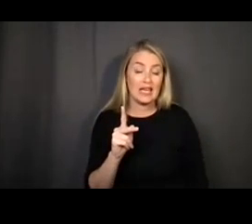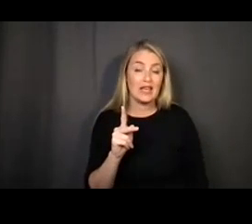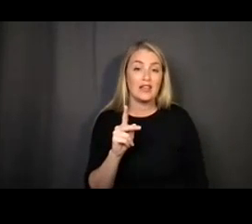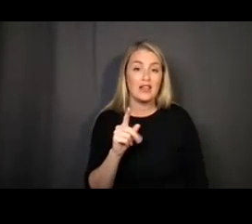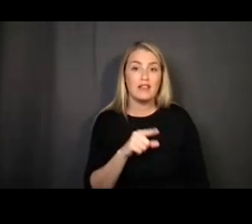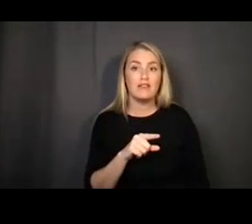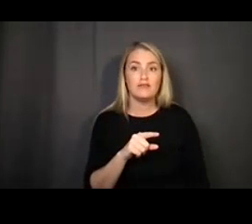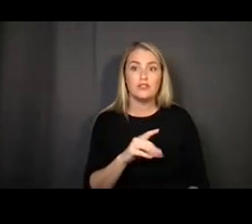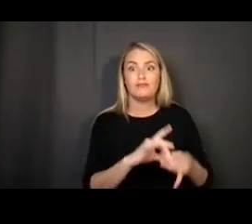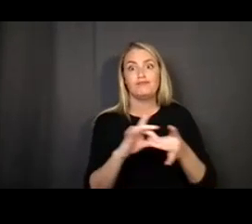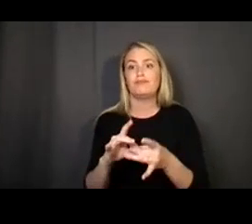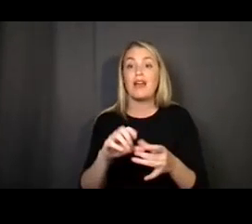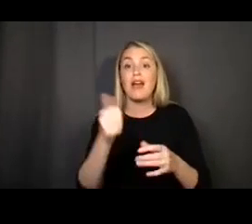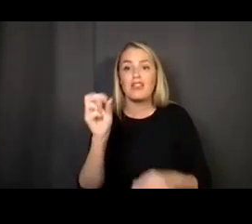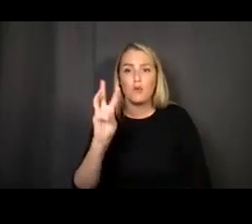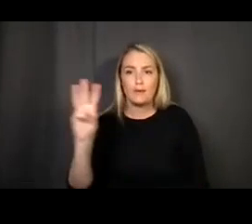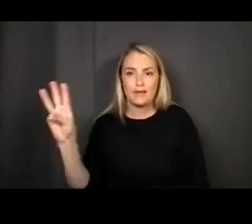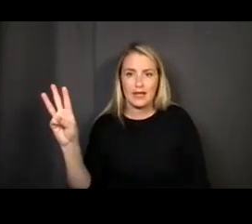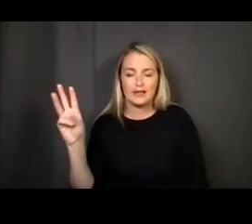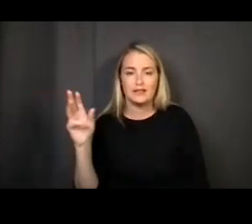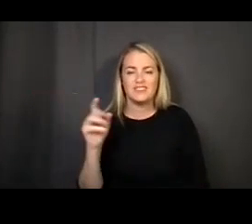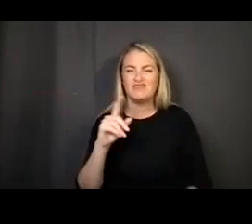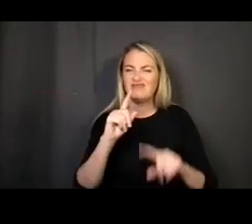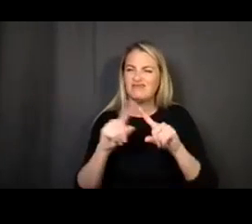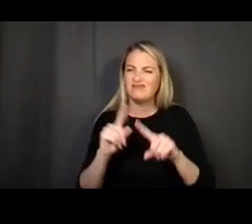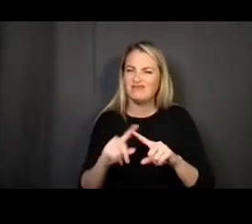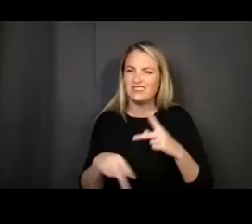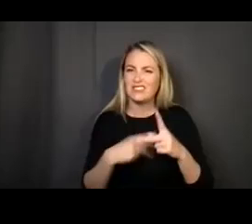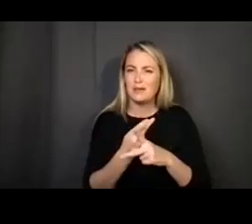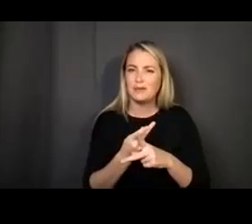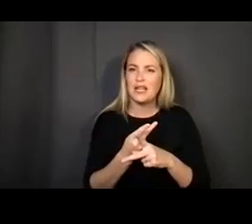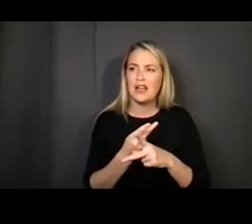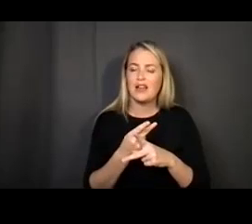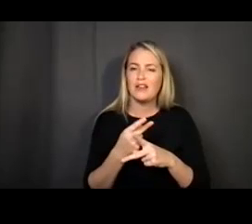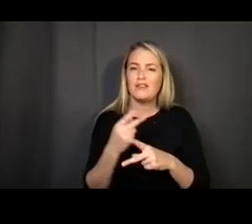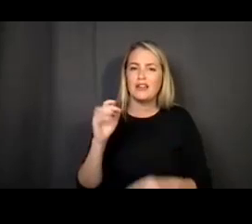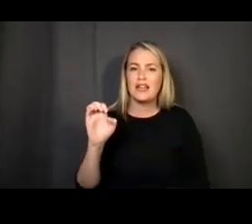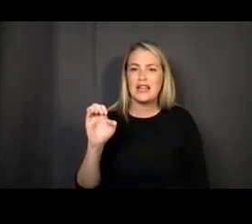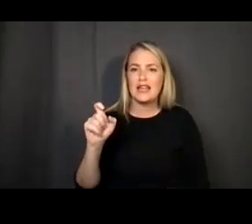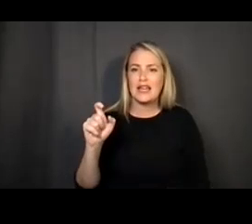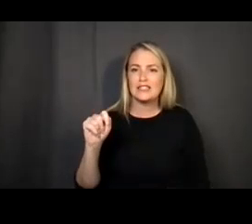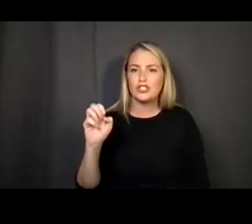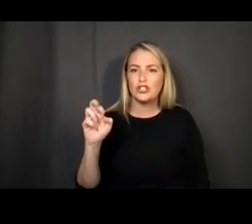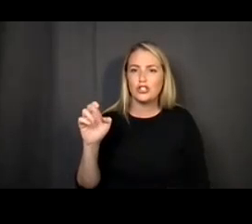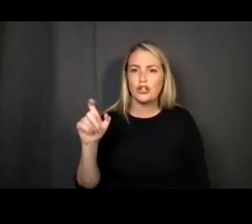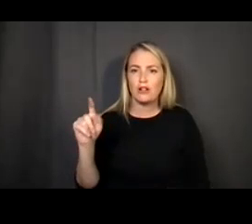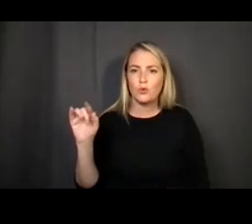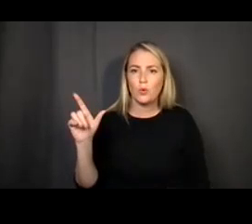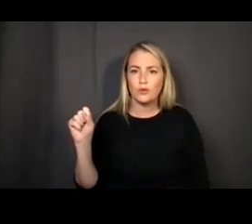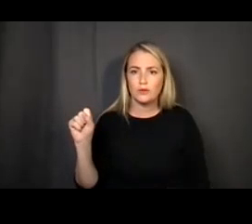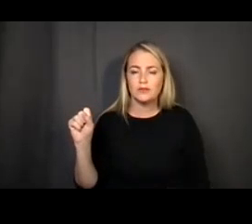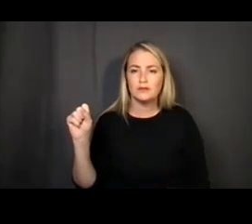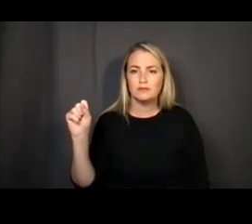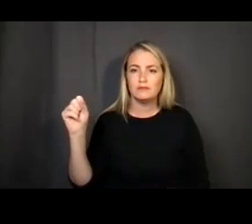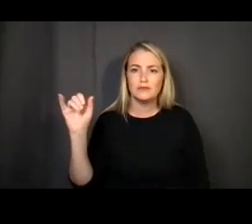another website that there's a lot of different types of external tools. So sometimes you may be